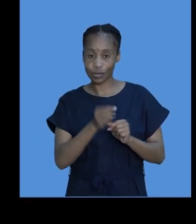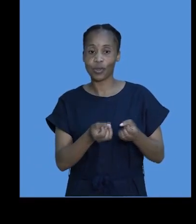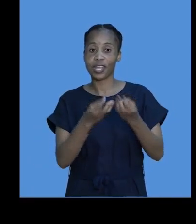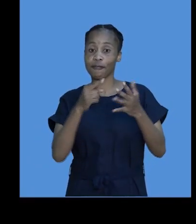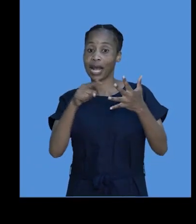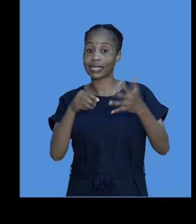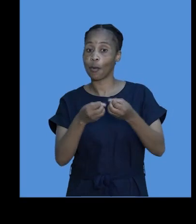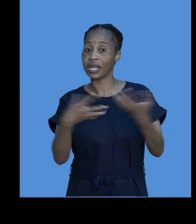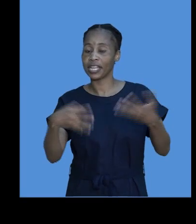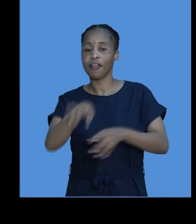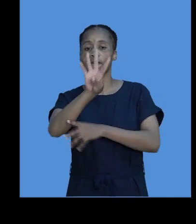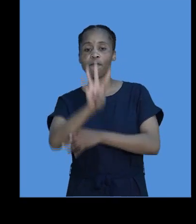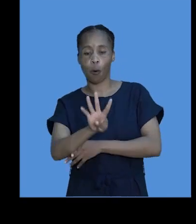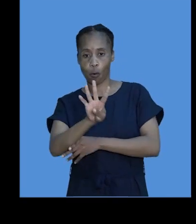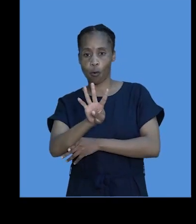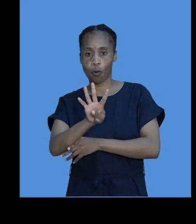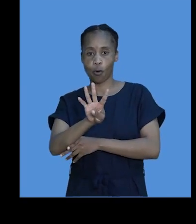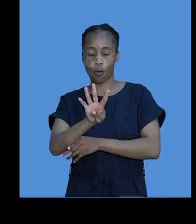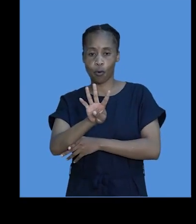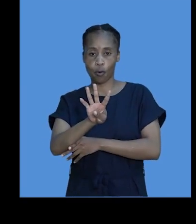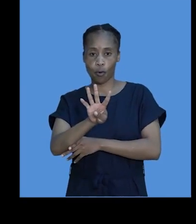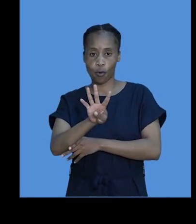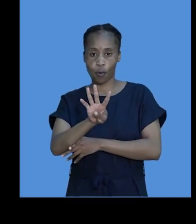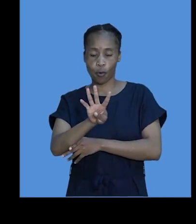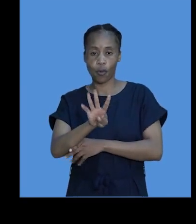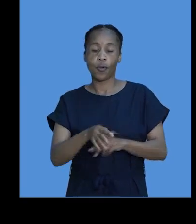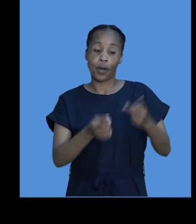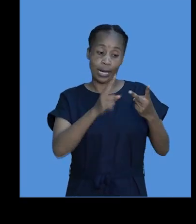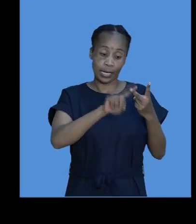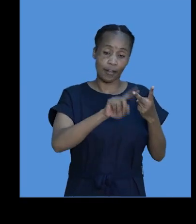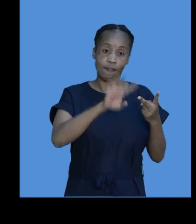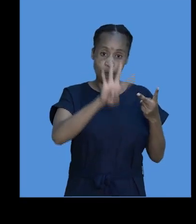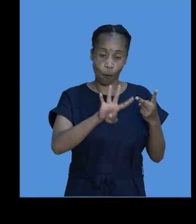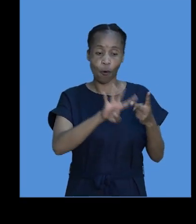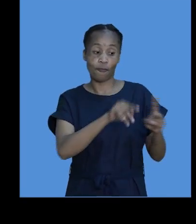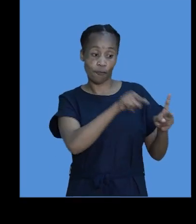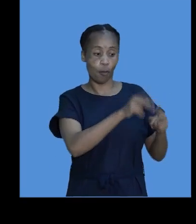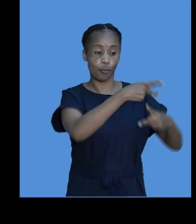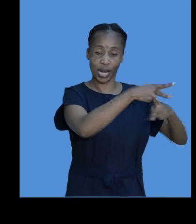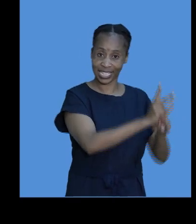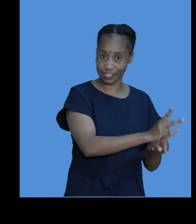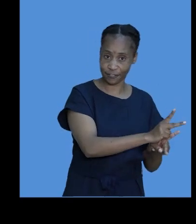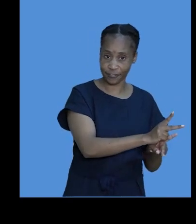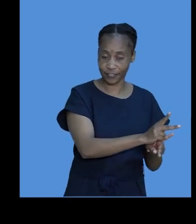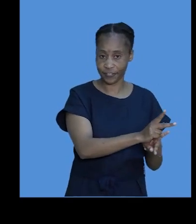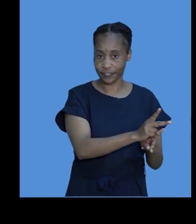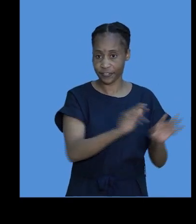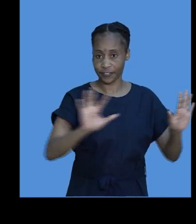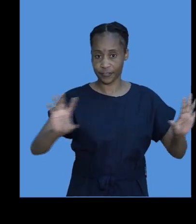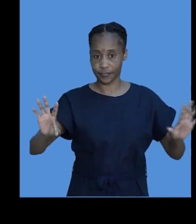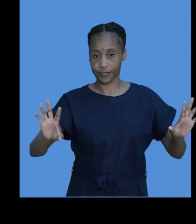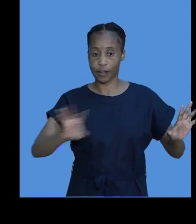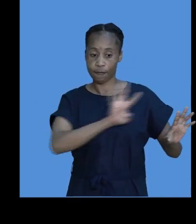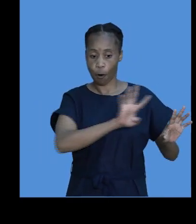4 for this particular segment, just for allocative inefficiency, and you also get a maximum of 4 for